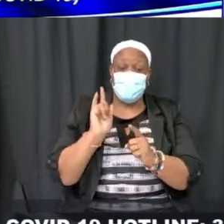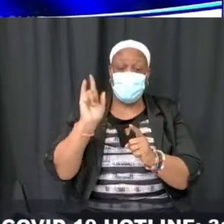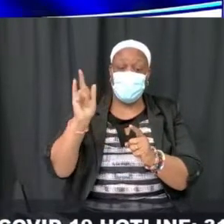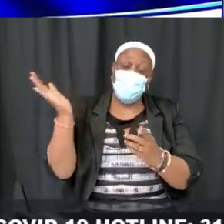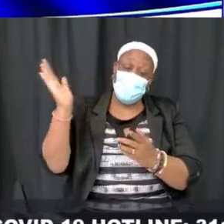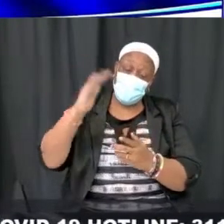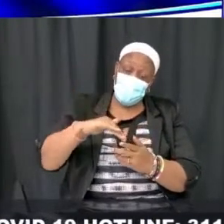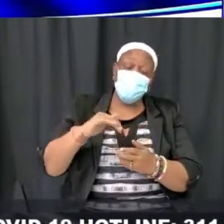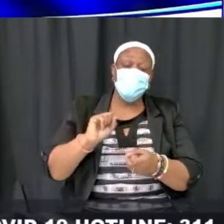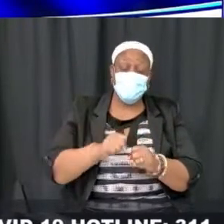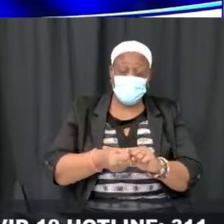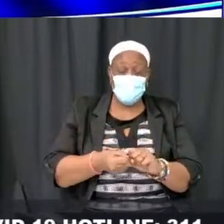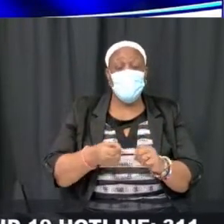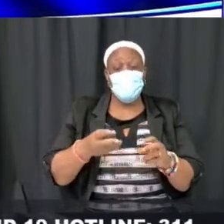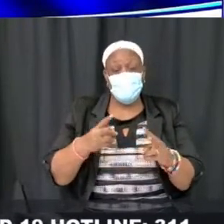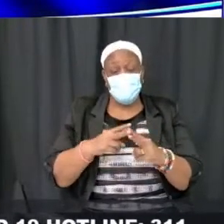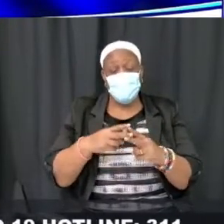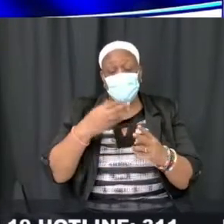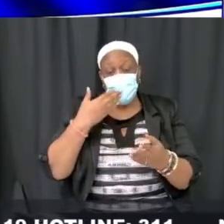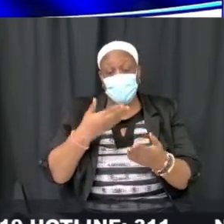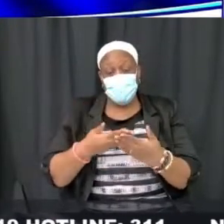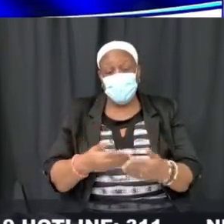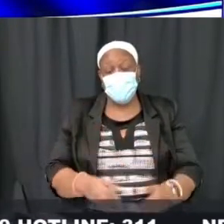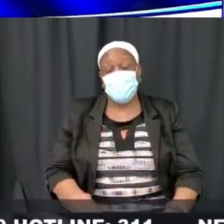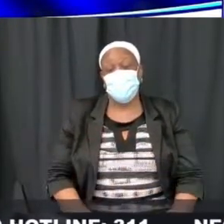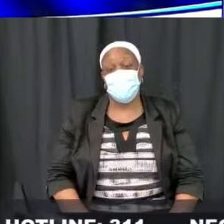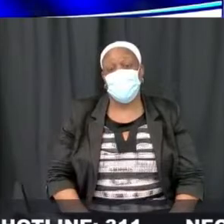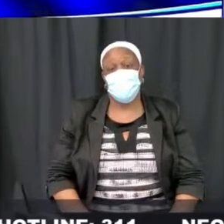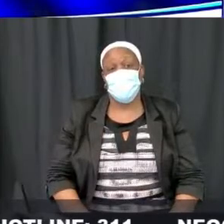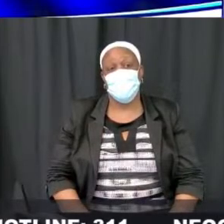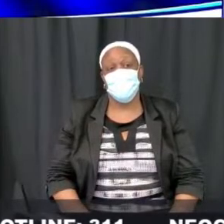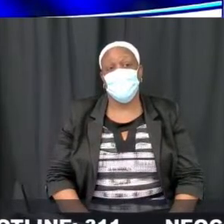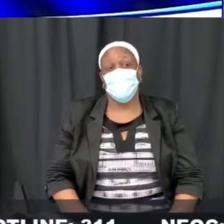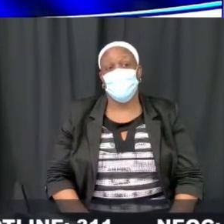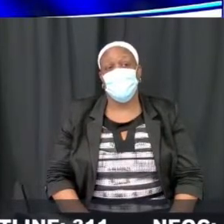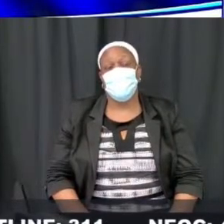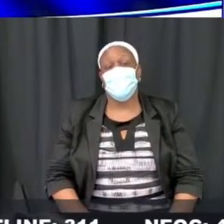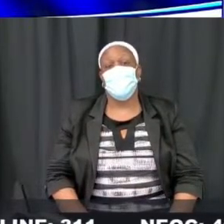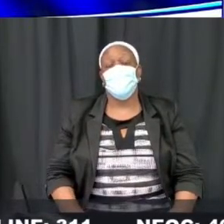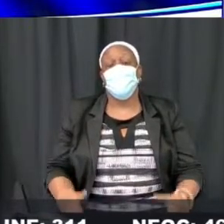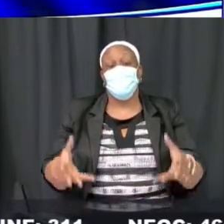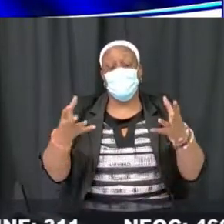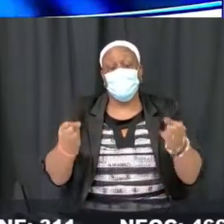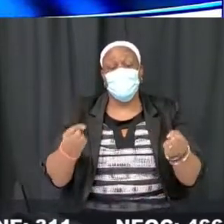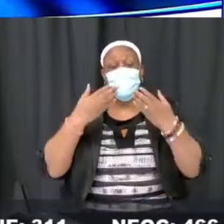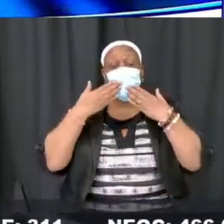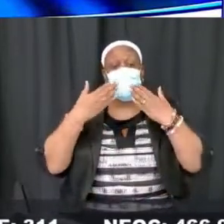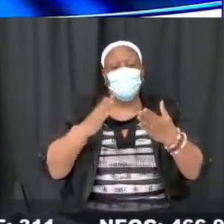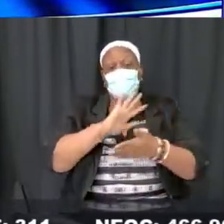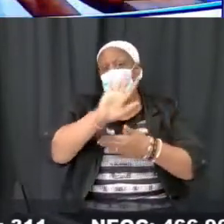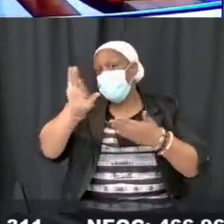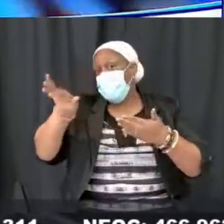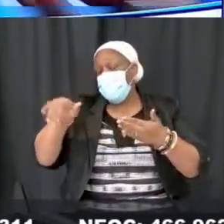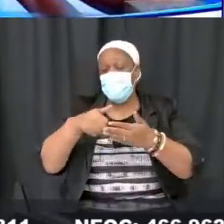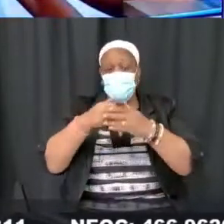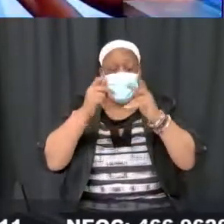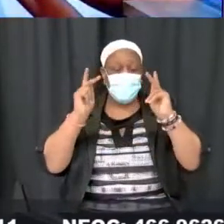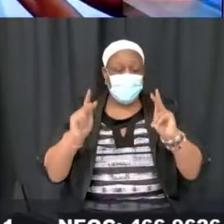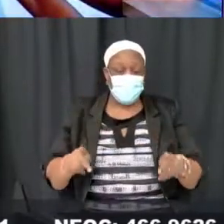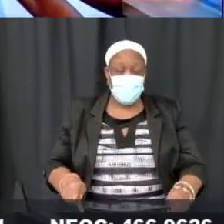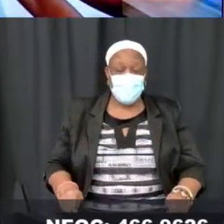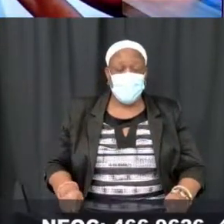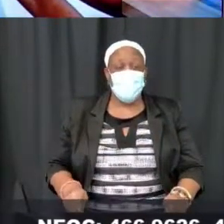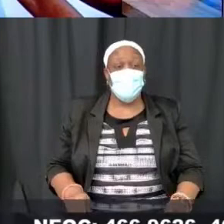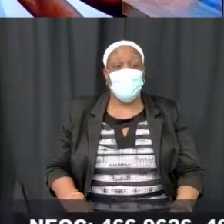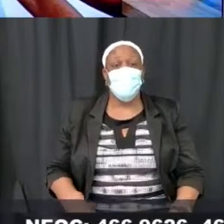most importantly, my highest recommendation goes to the general public and the disciplineship we have seen. The one or two incidents reported here